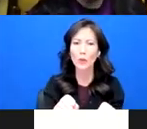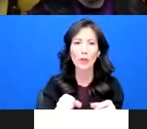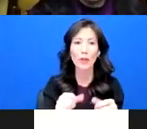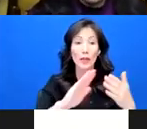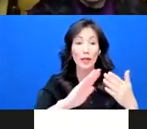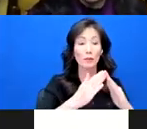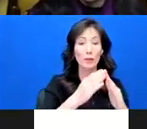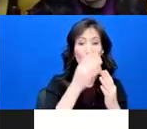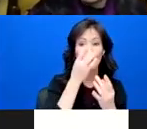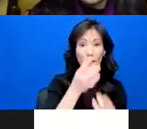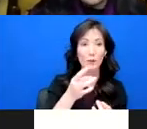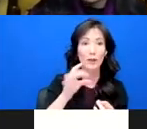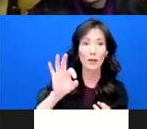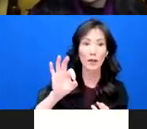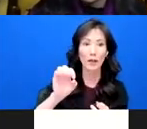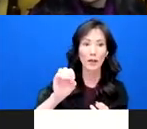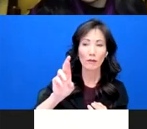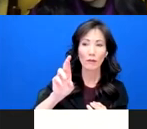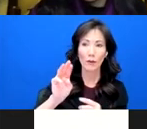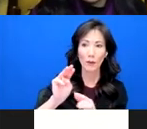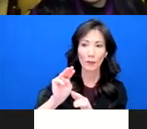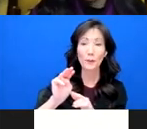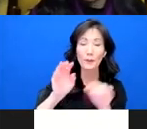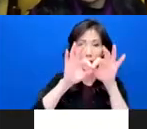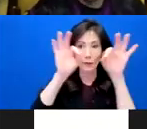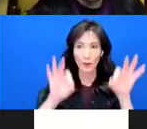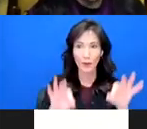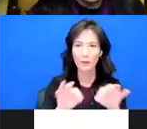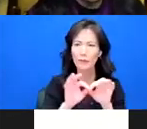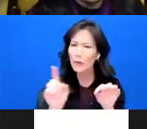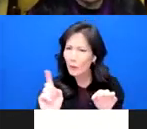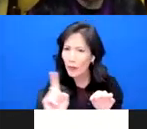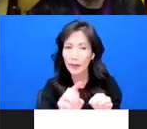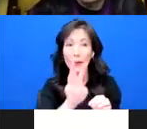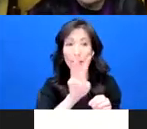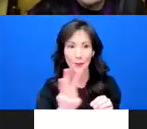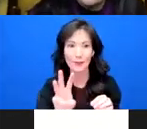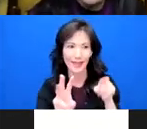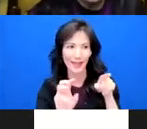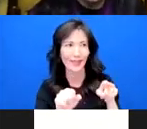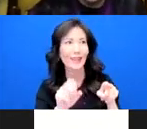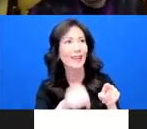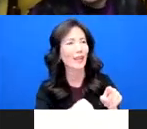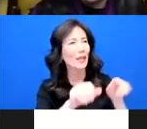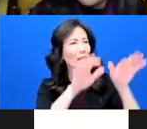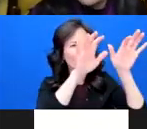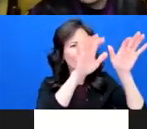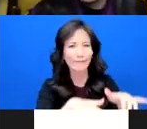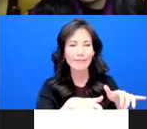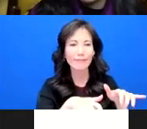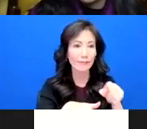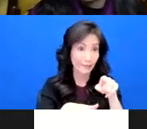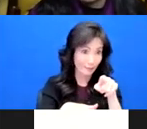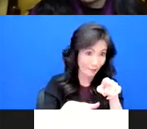form. And that is on the website. So it goes through and has those three questions that were on the previous slide, gives you some